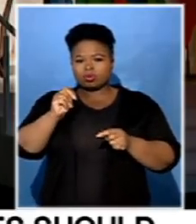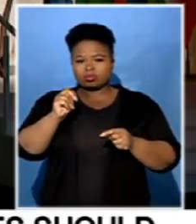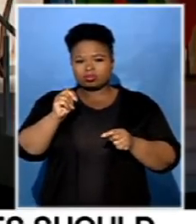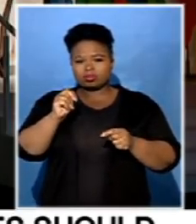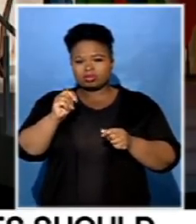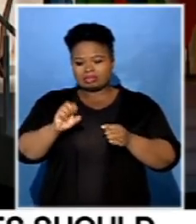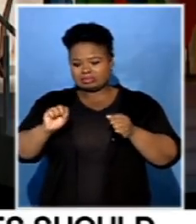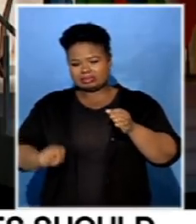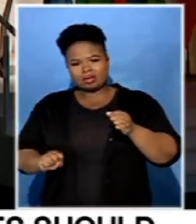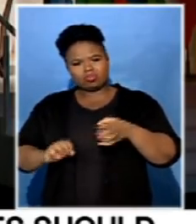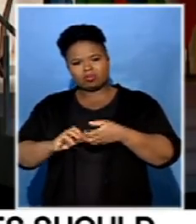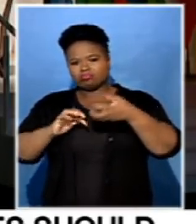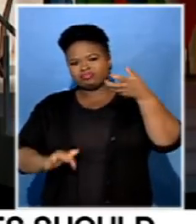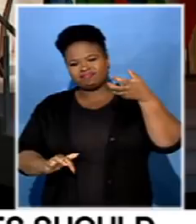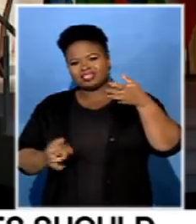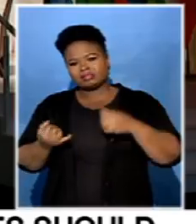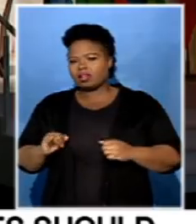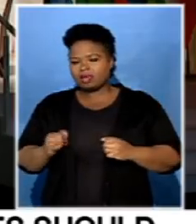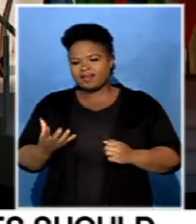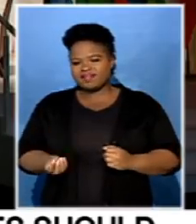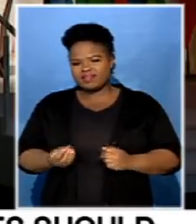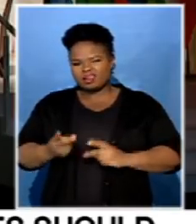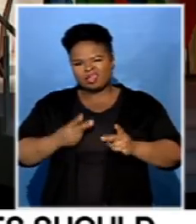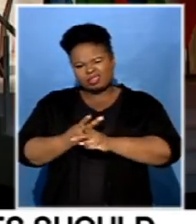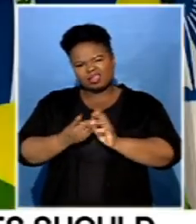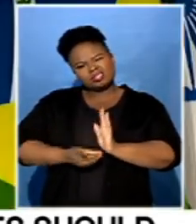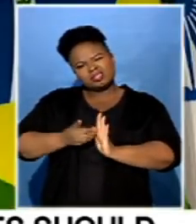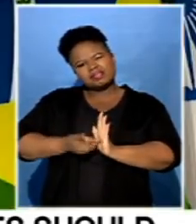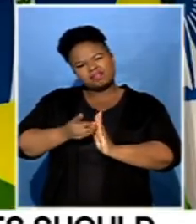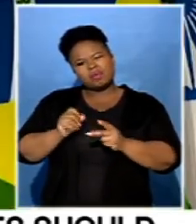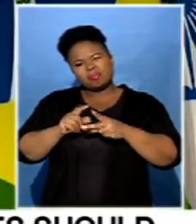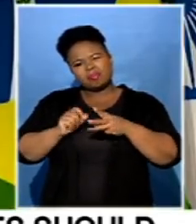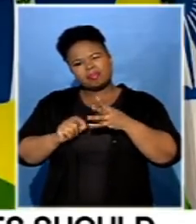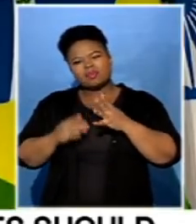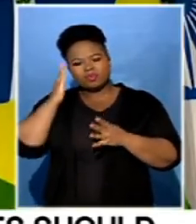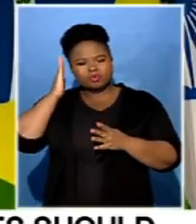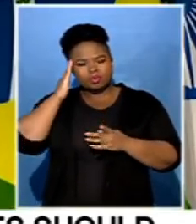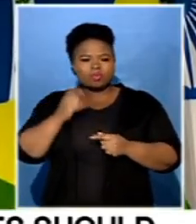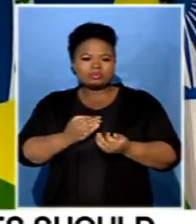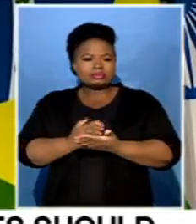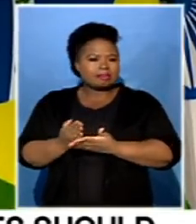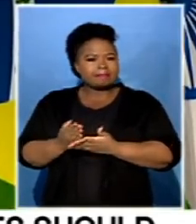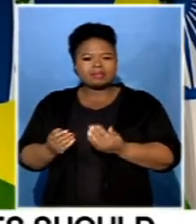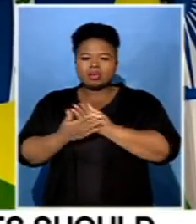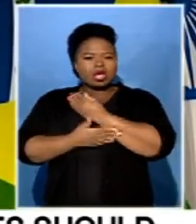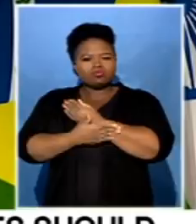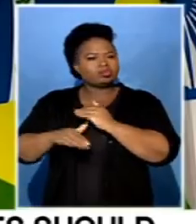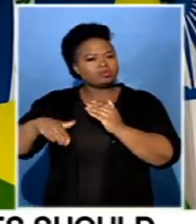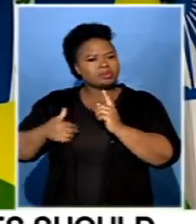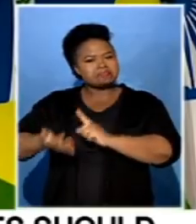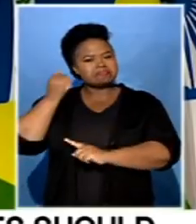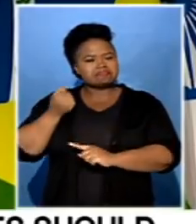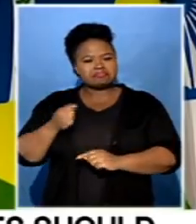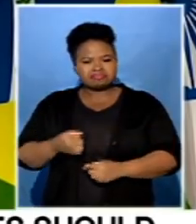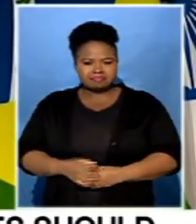huge. And there are also development gaps of varying degrees within countries.